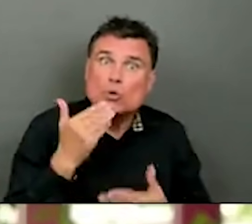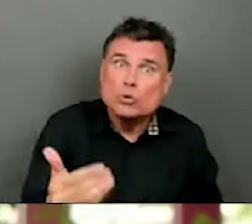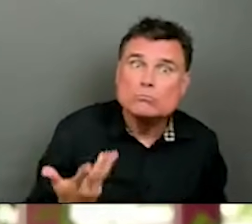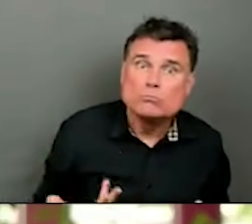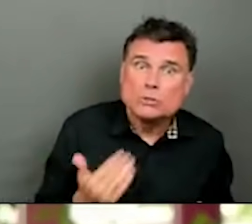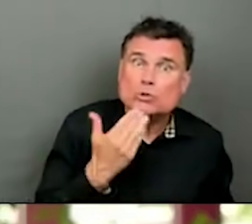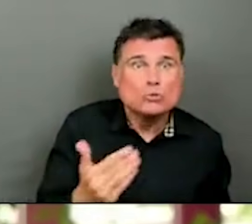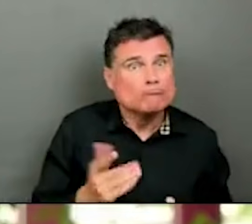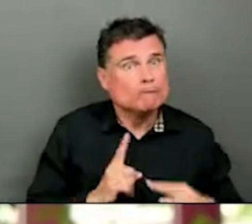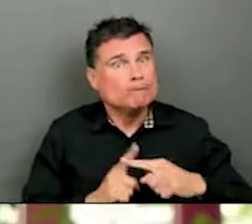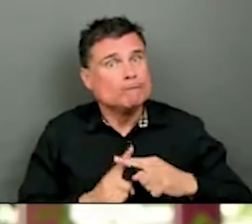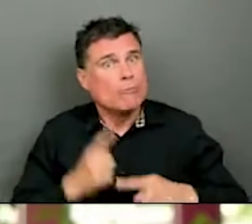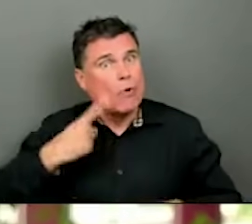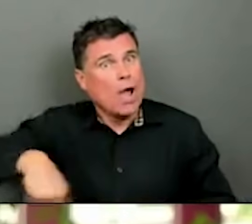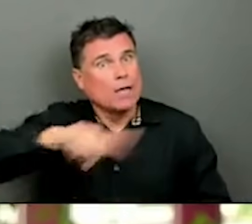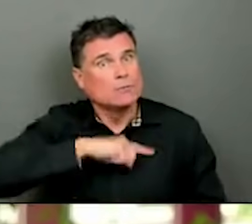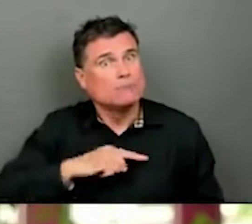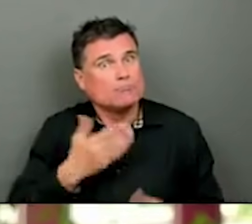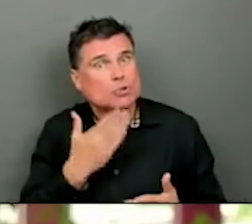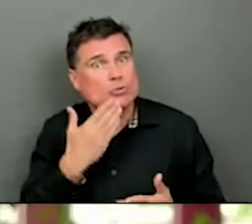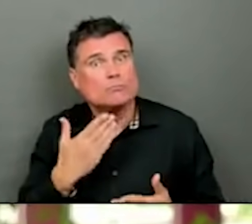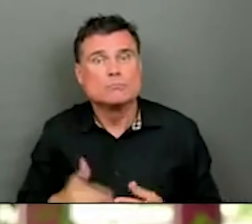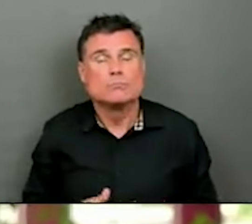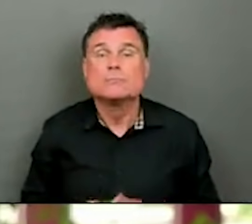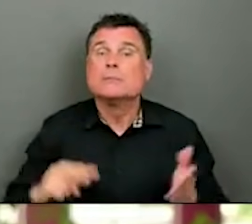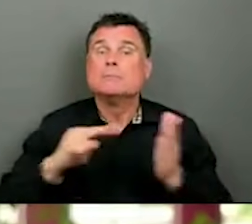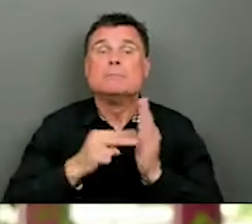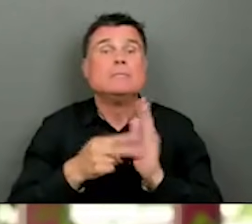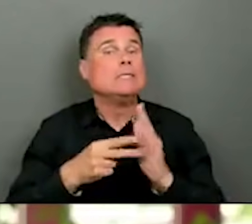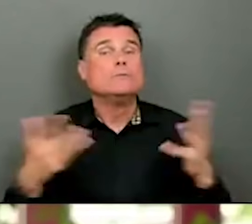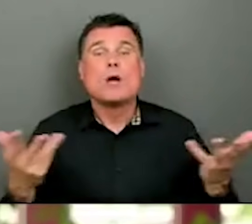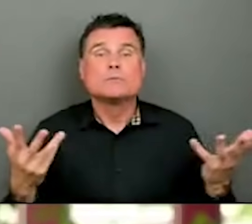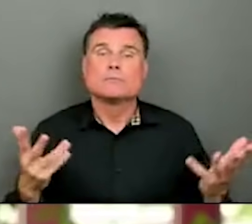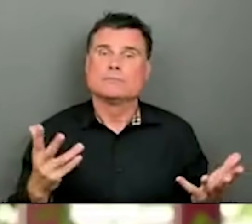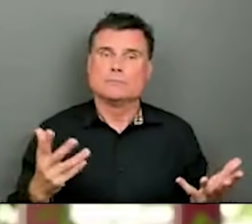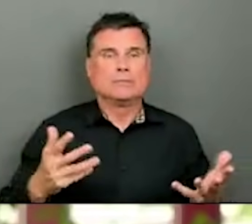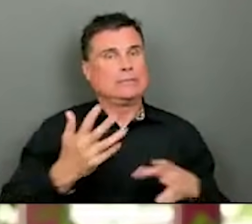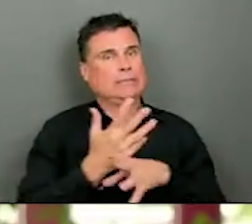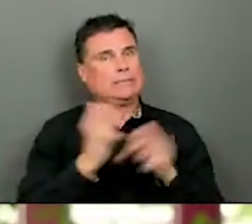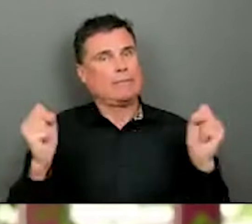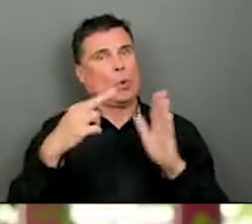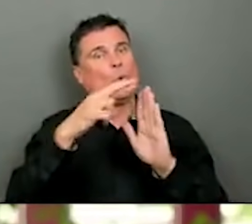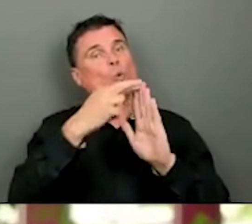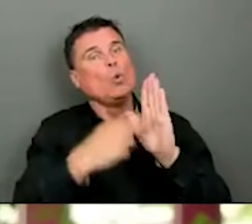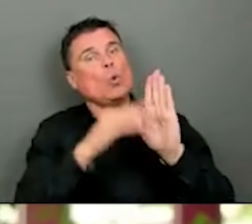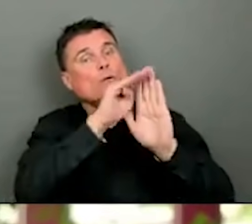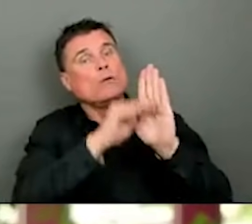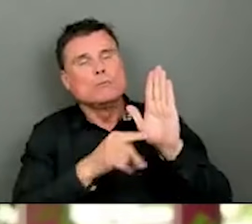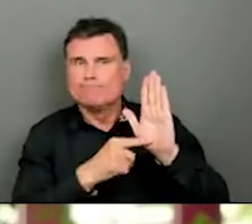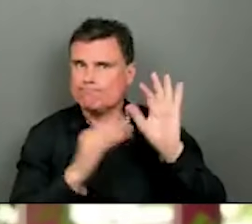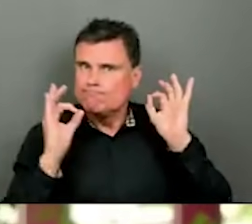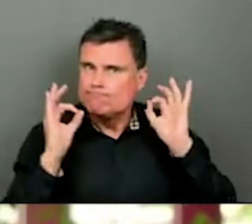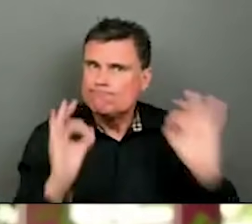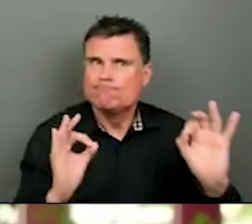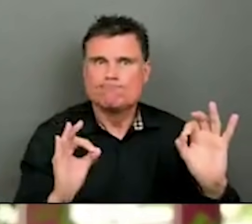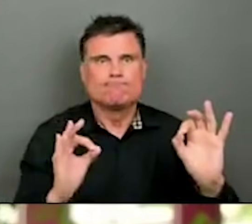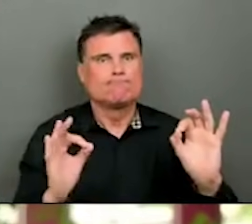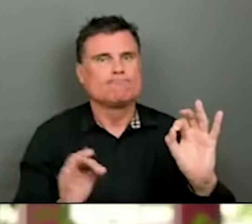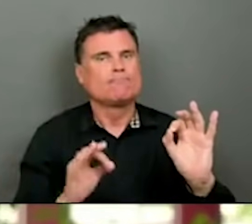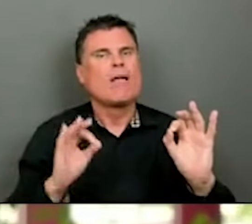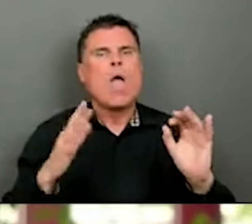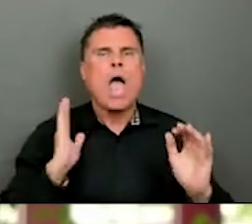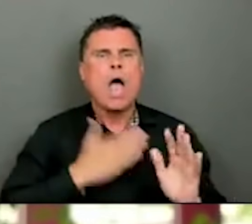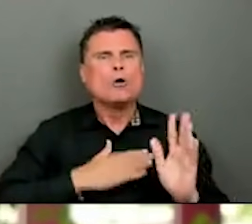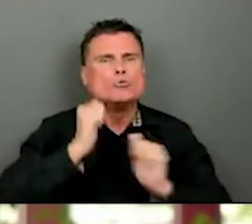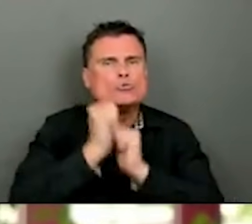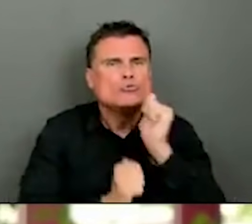all of us that the measures in place were working, and that that type of a structured environment is a safe environment. And I think we can be